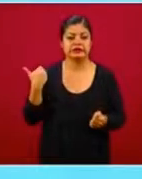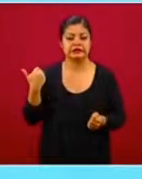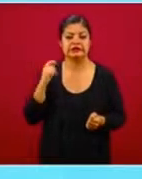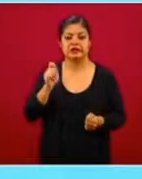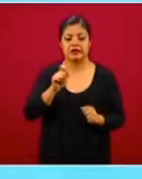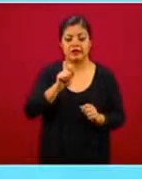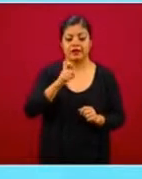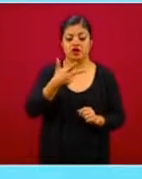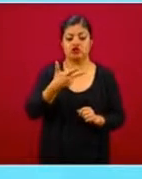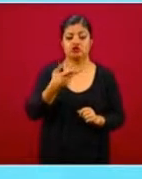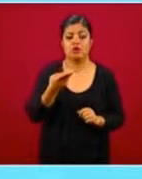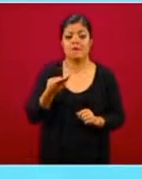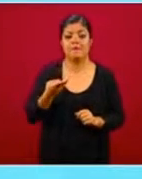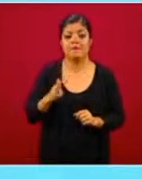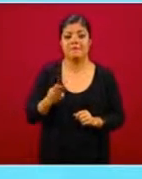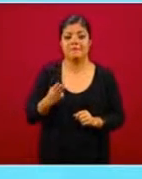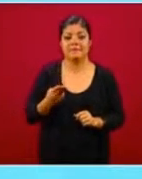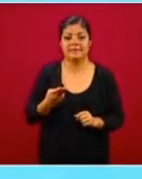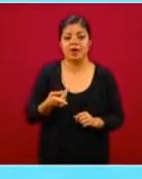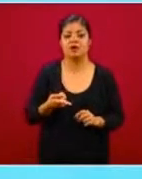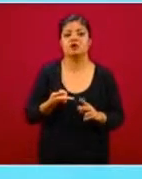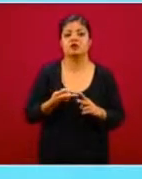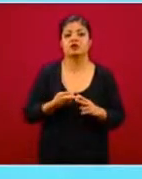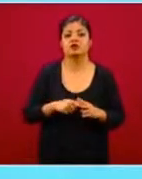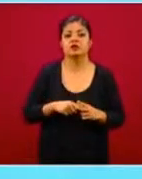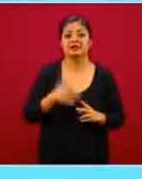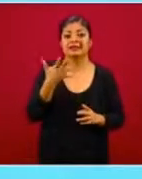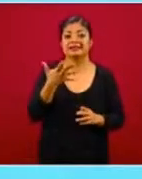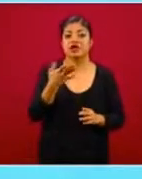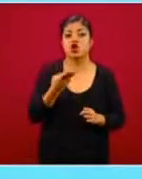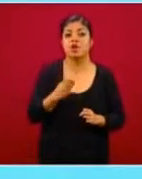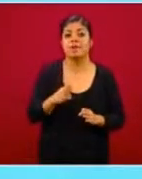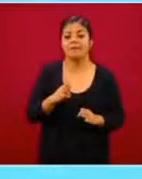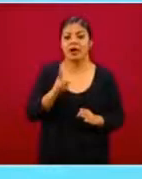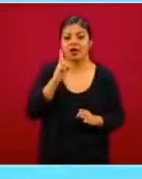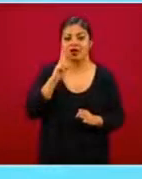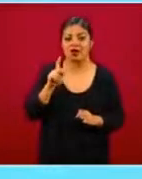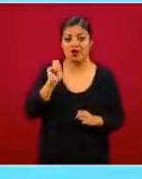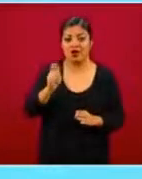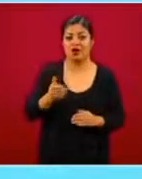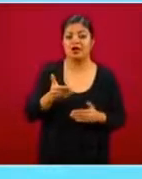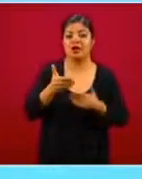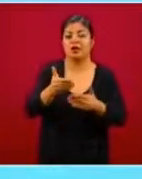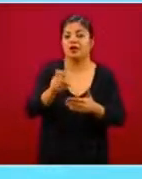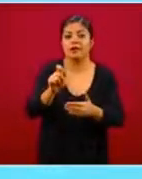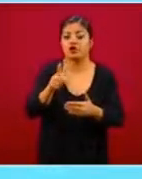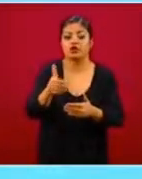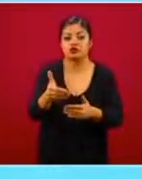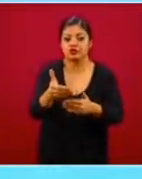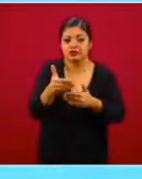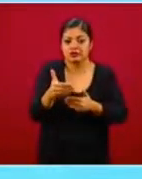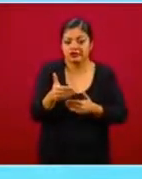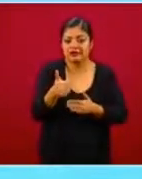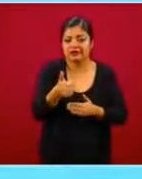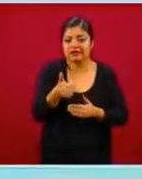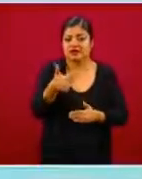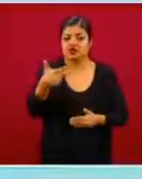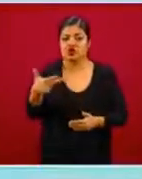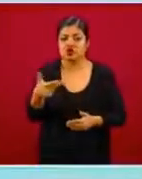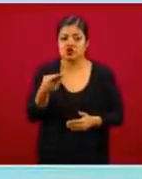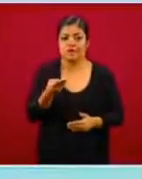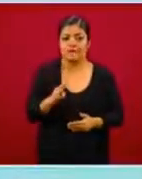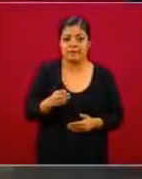In the most recent prediction, which was for May 28th, this is what happened on May 5th.